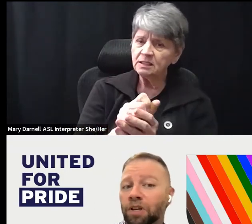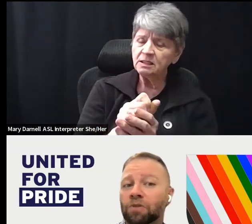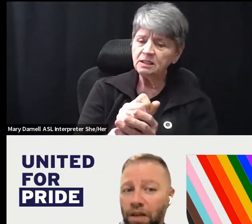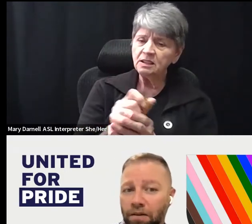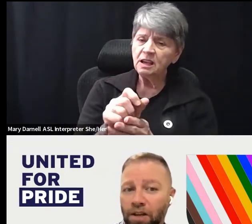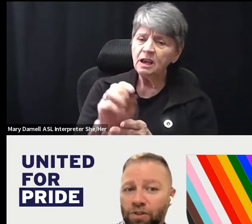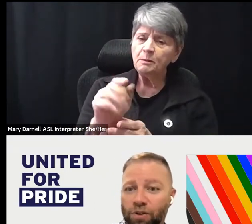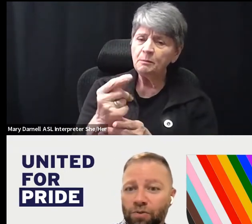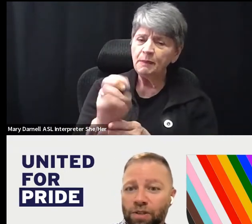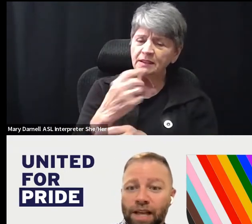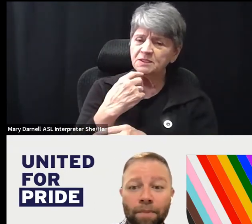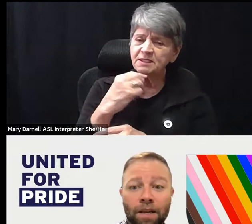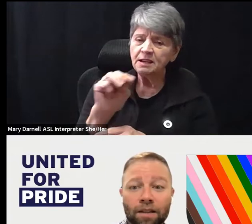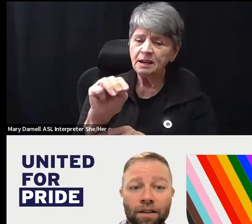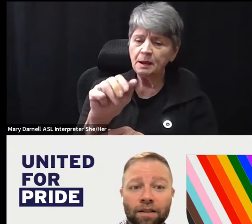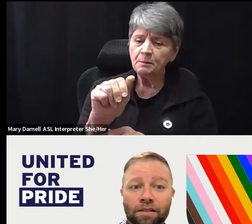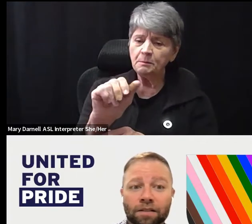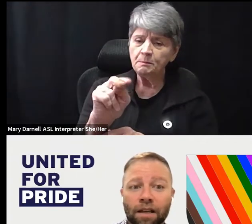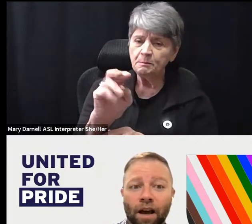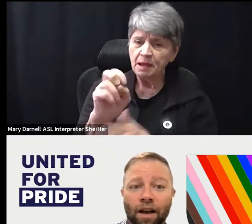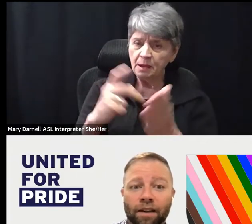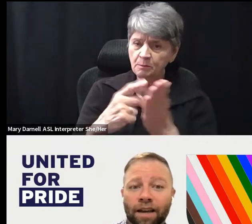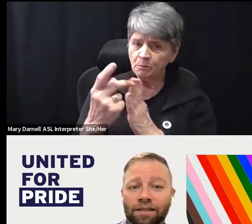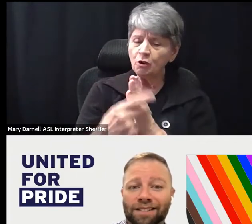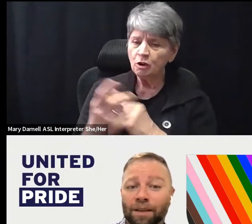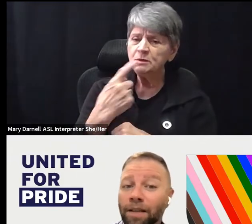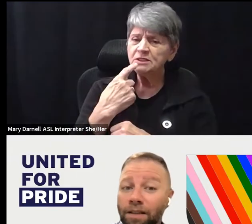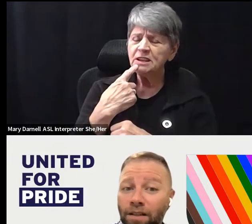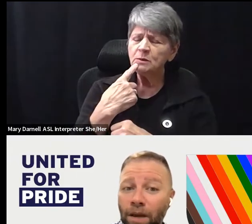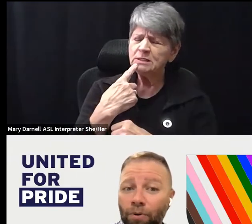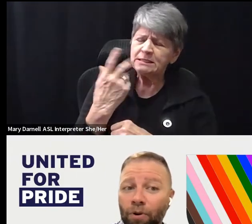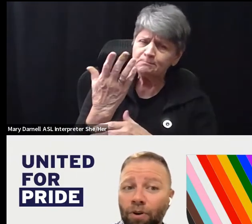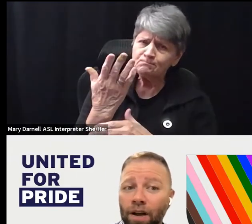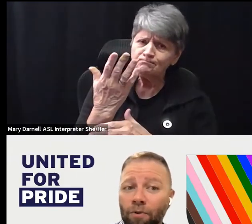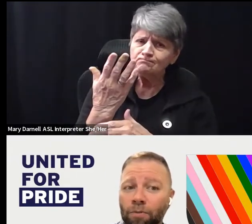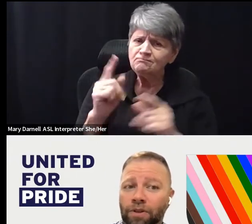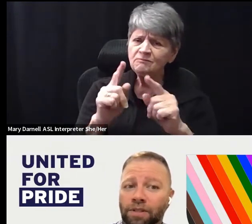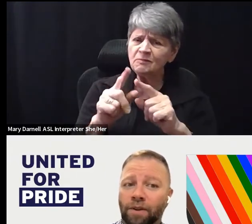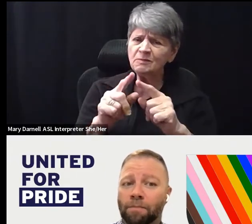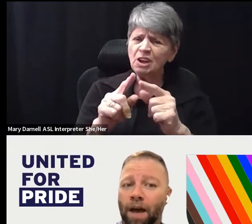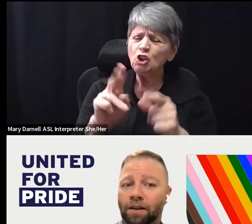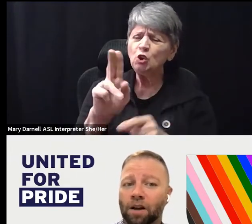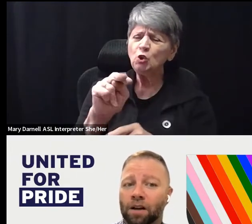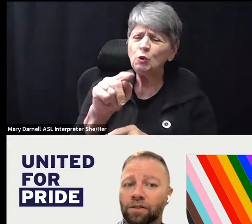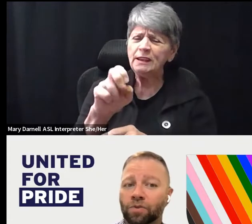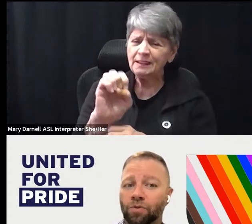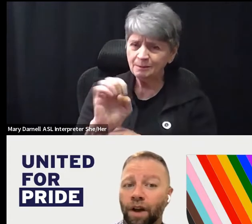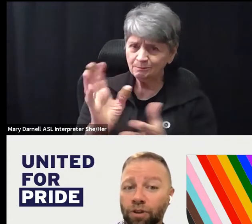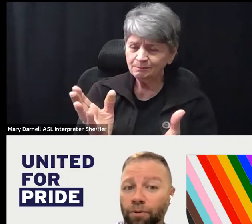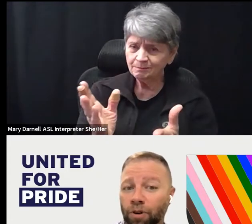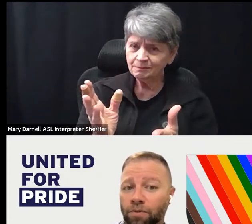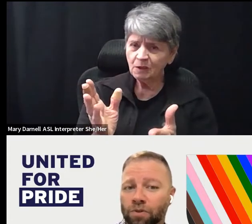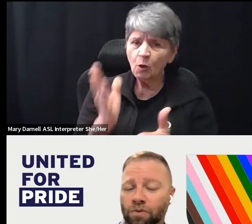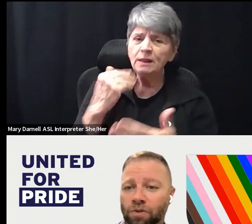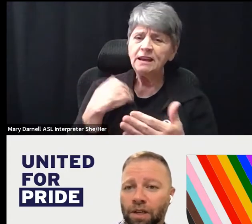was pretty unique. So does that mean that this case is limited to the Maine program, or will this have an impact on school